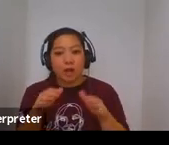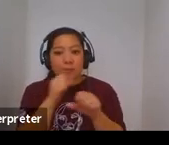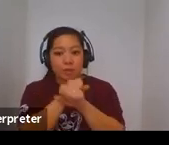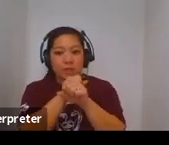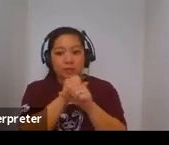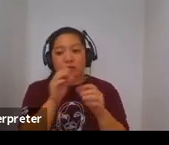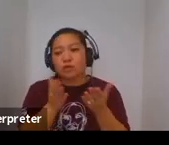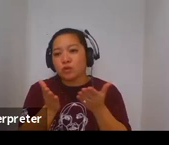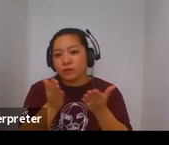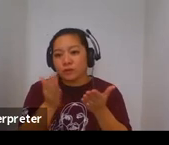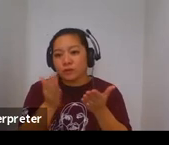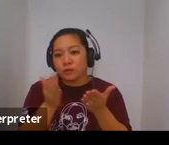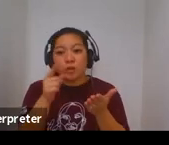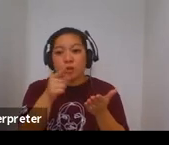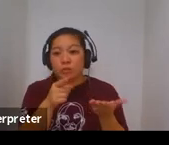services,